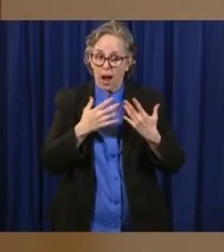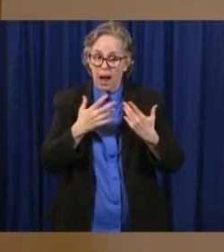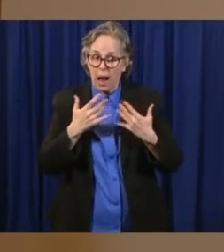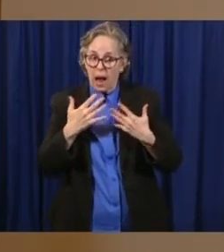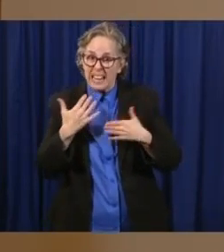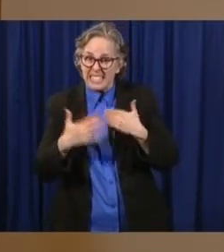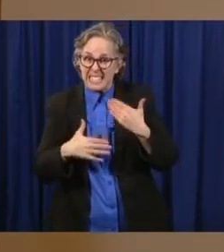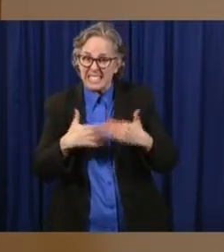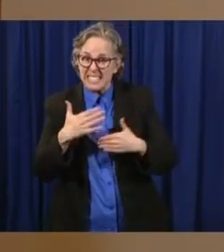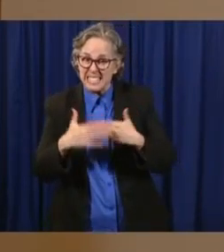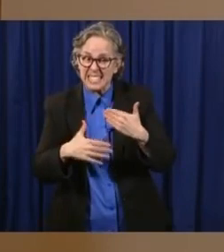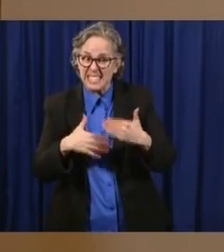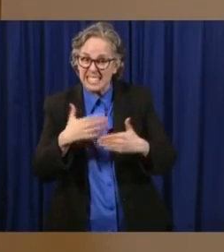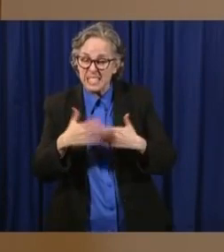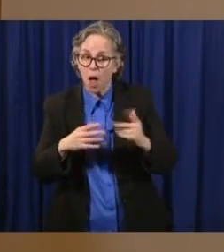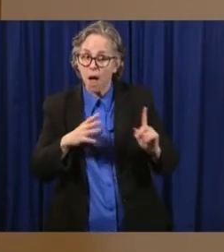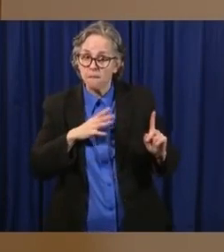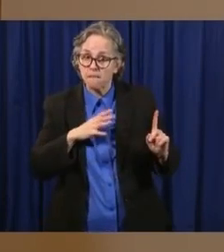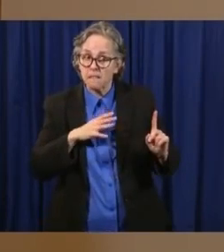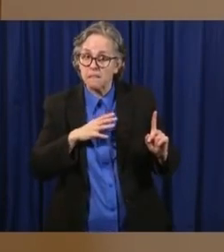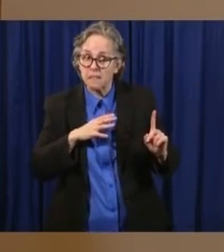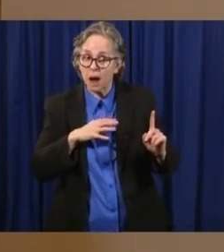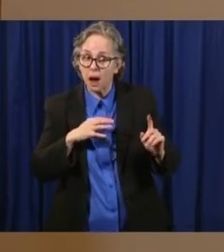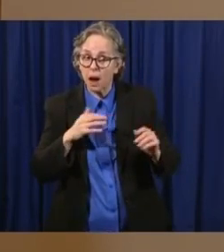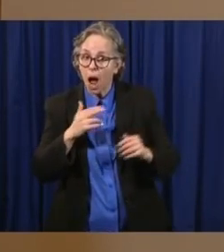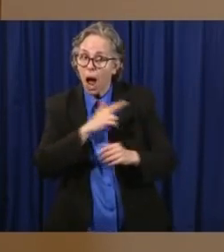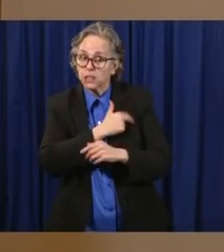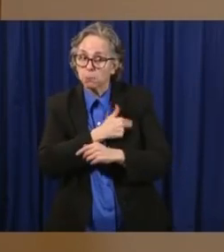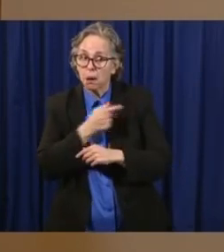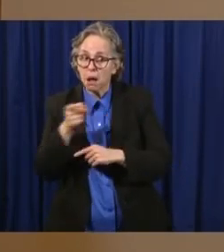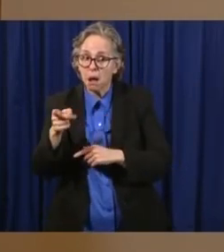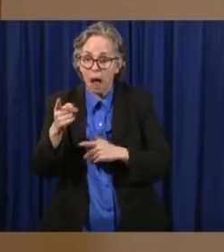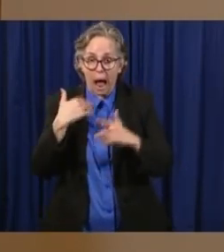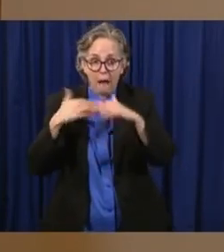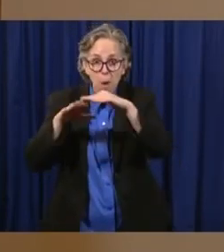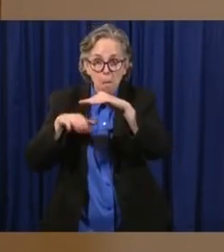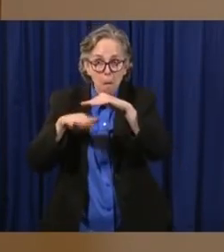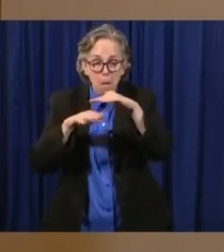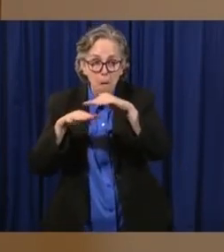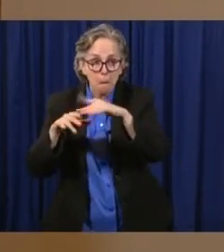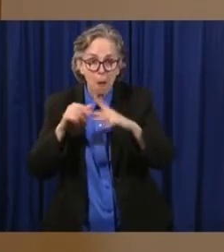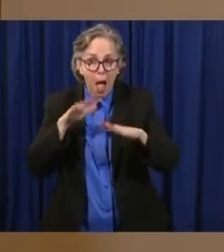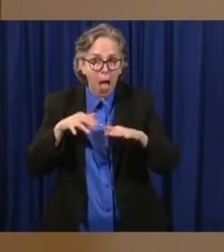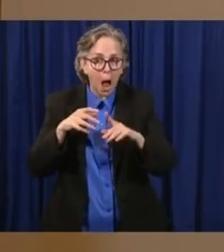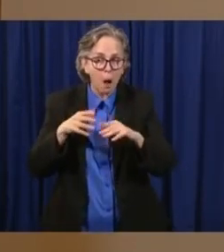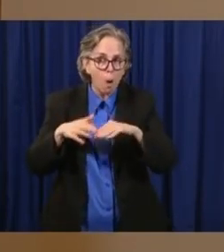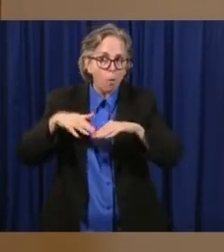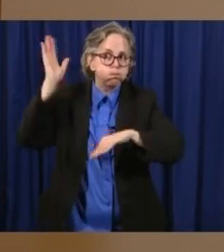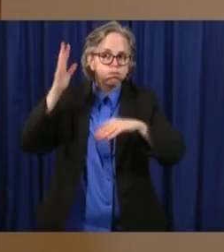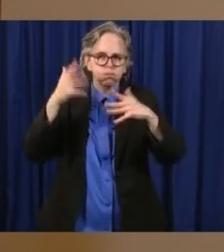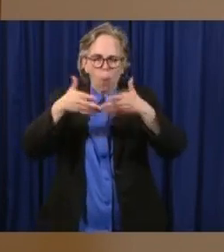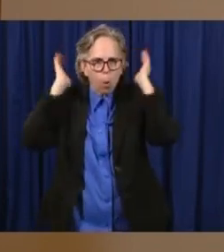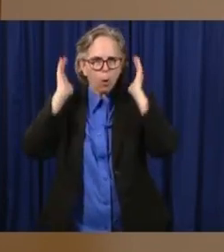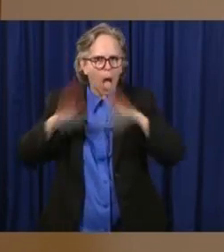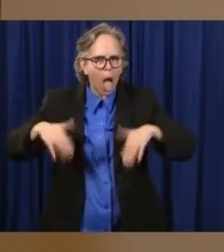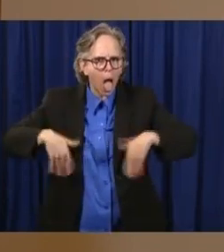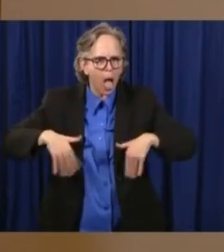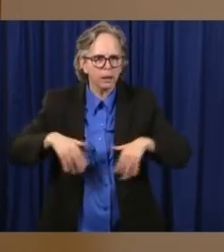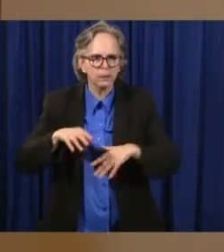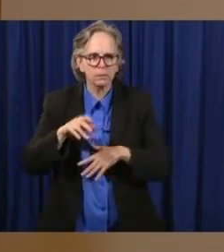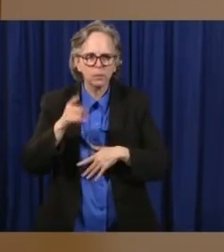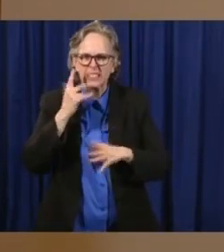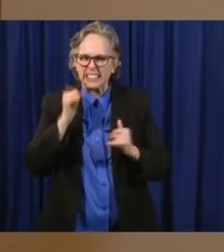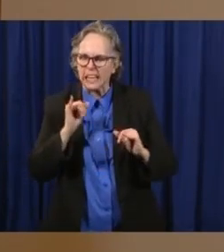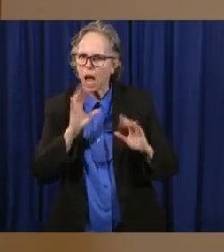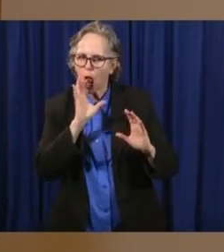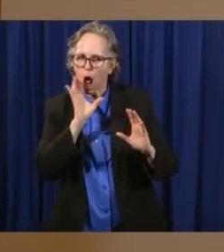now, we know our hospitals have that capacity. We have not exceeded that. We are equally pursuing extra ventilators. We